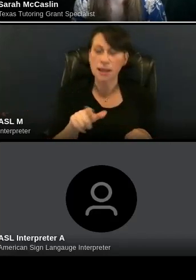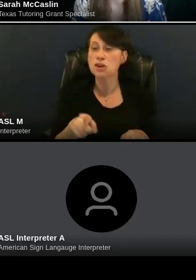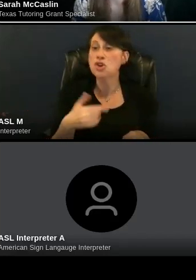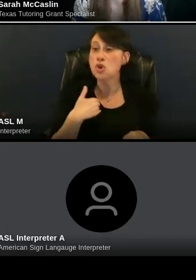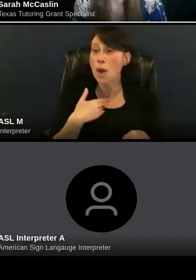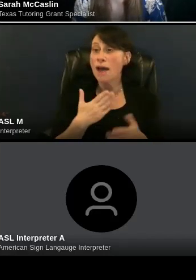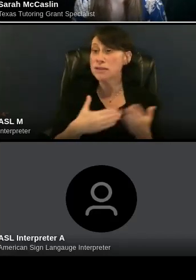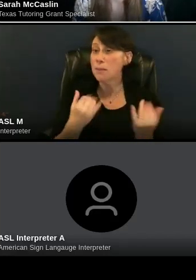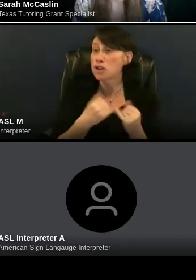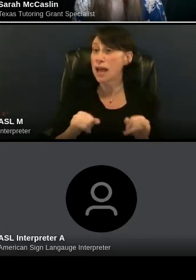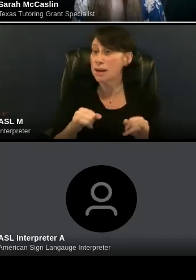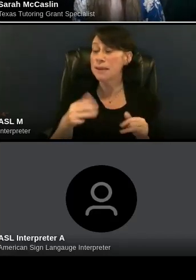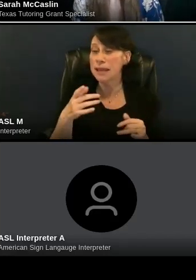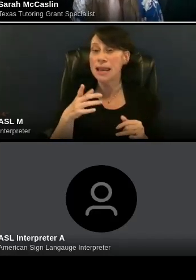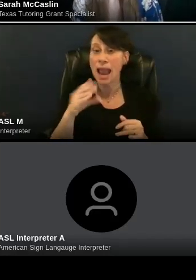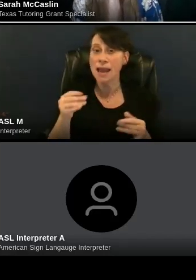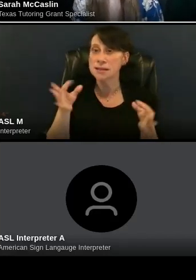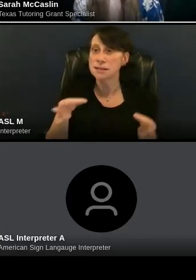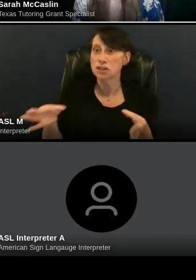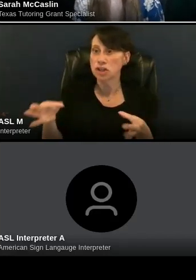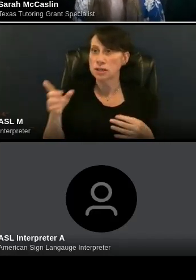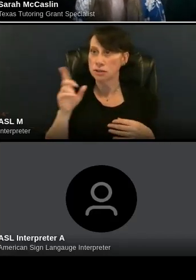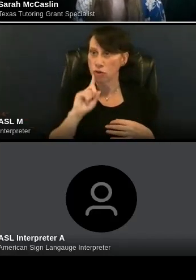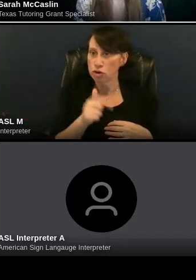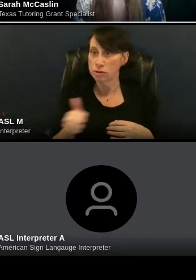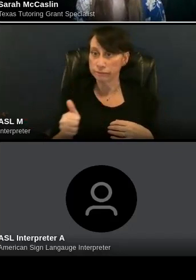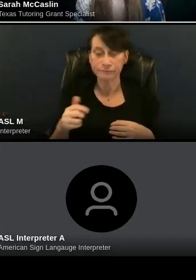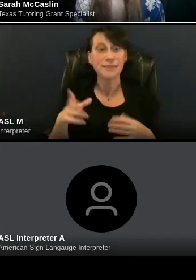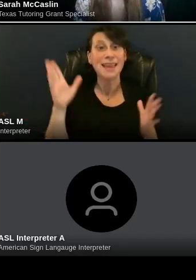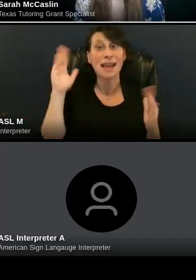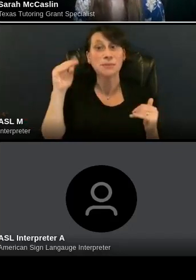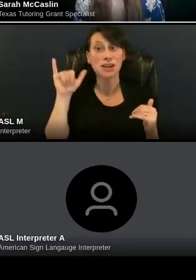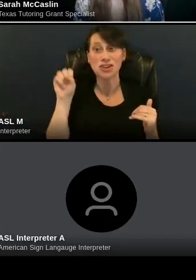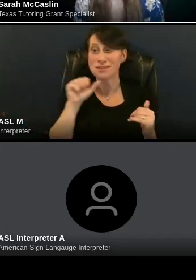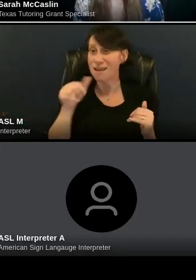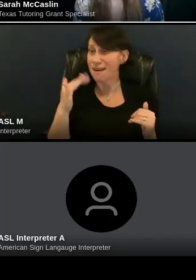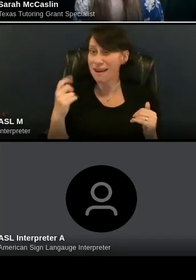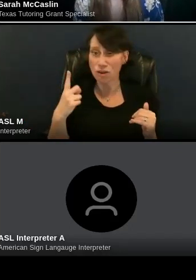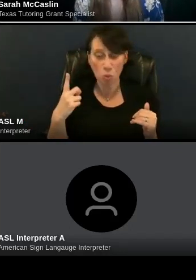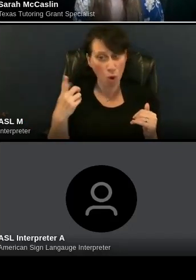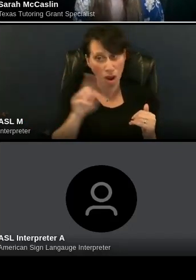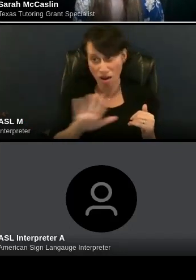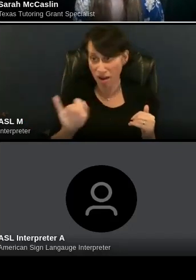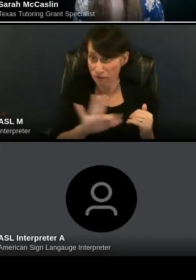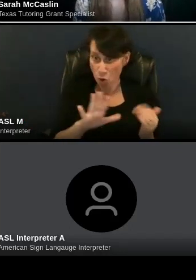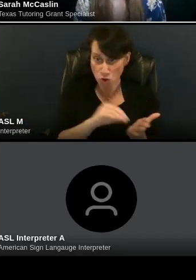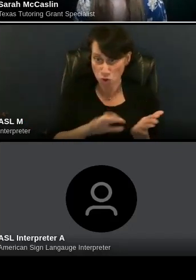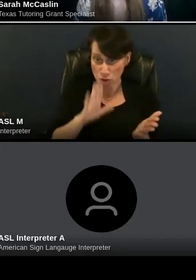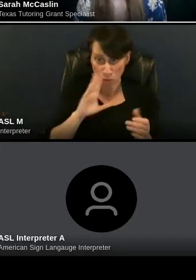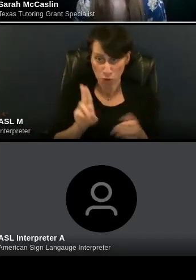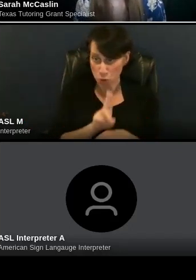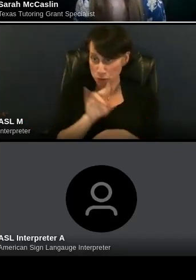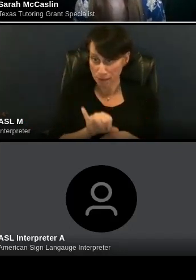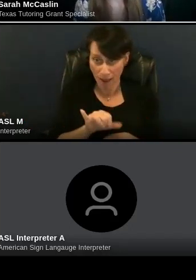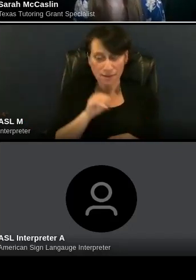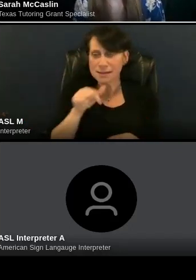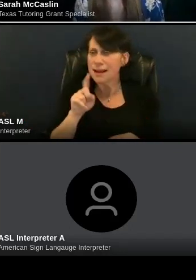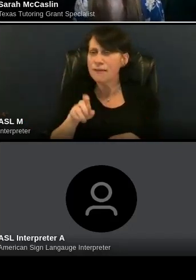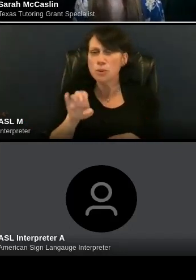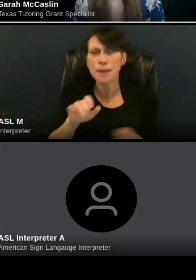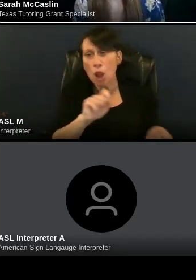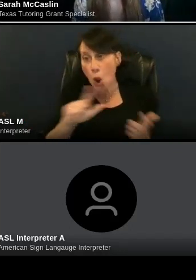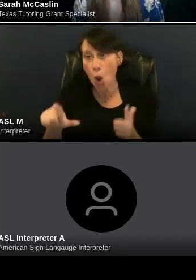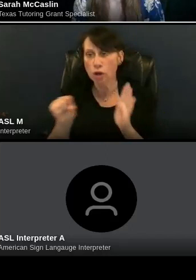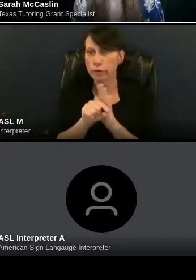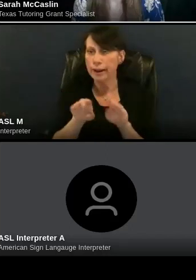of autonomy and discretion here. The expectation is that not every single one of your students is using it. It doesn't have to be every single